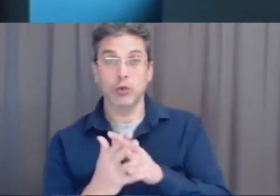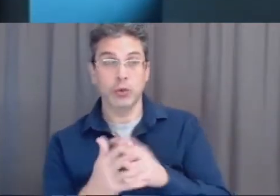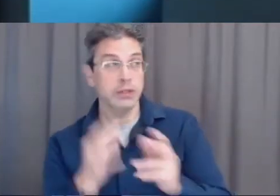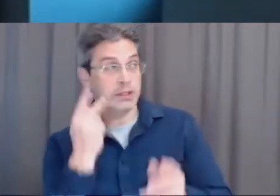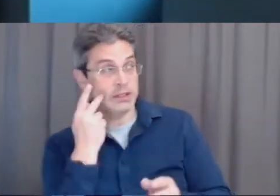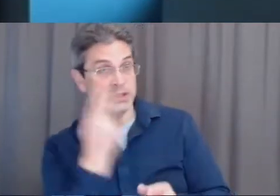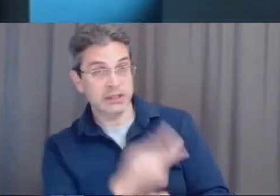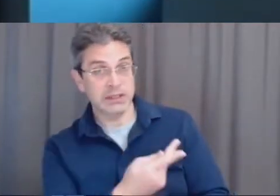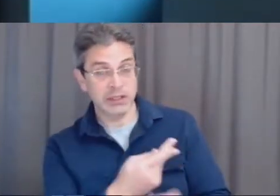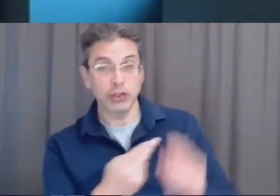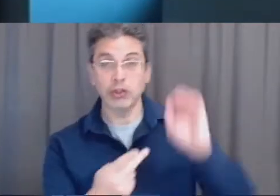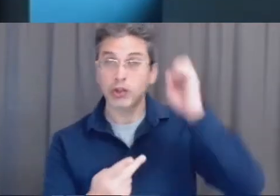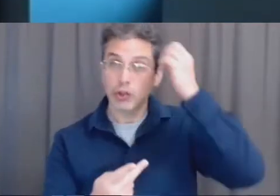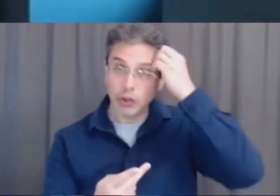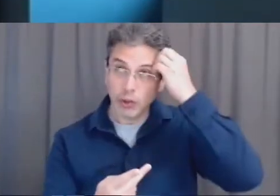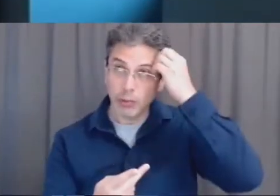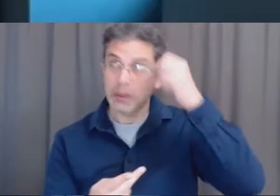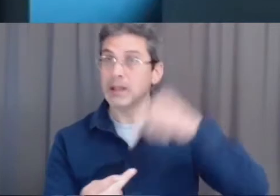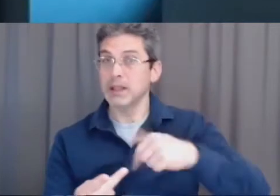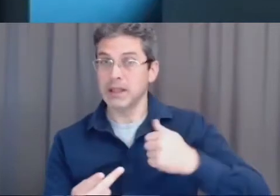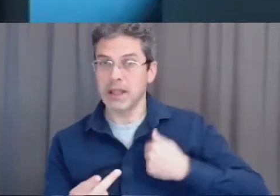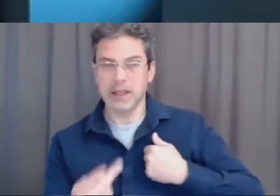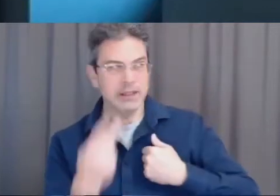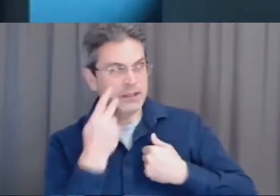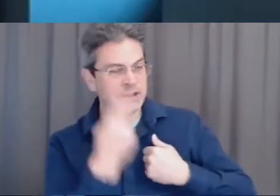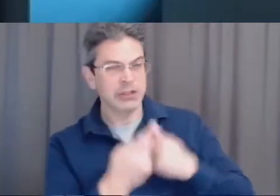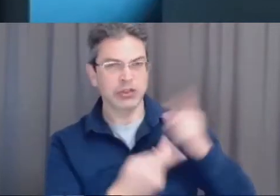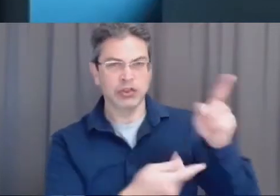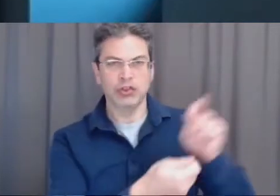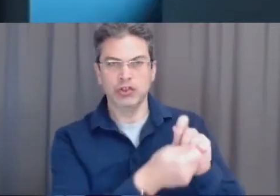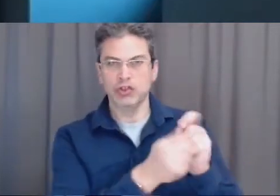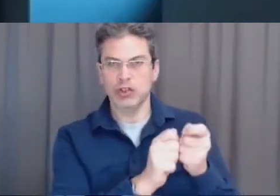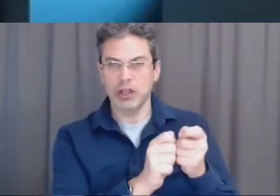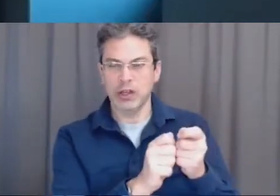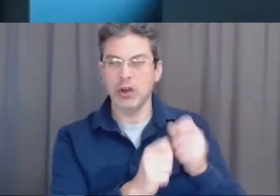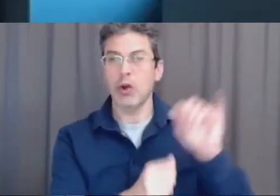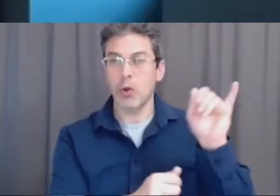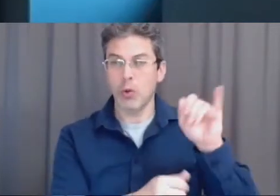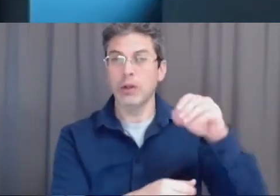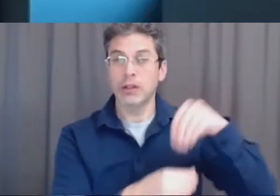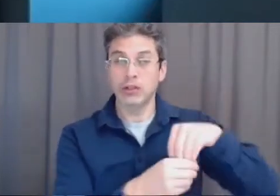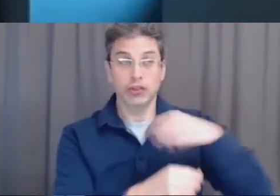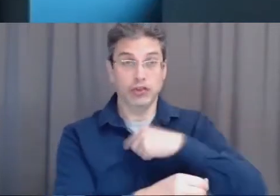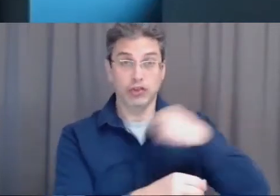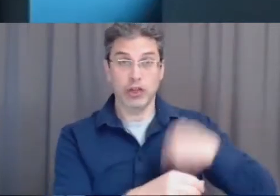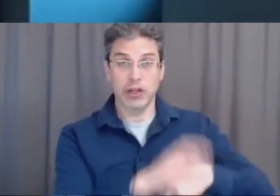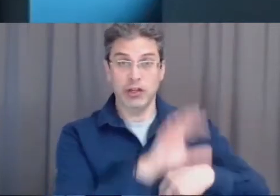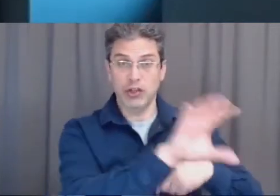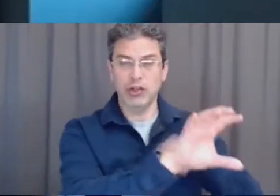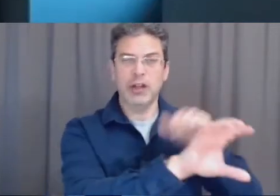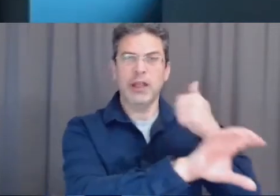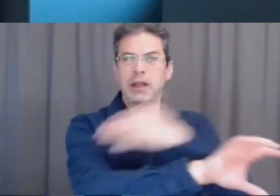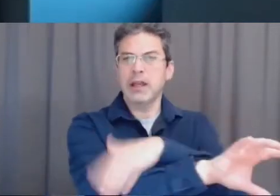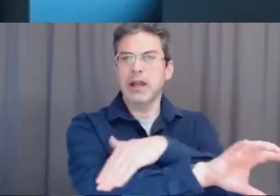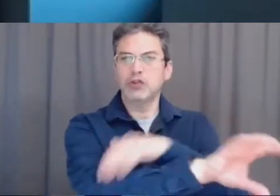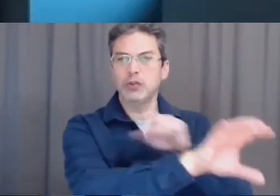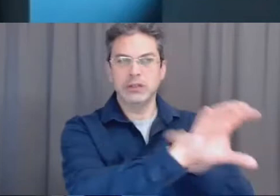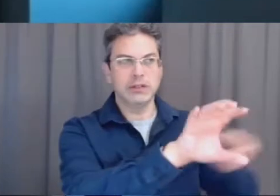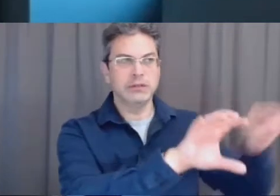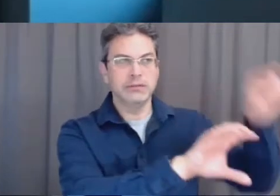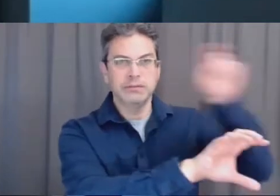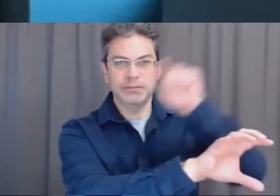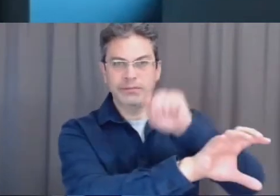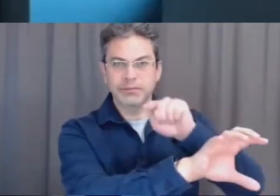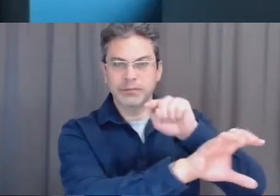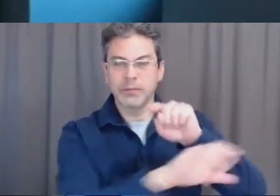in Europe, and in this country, and of course, in China's neighborhood. Still, there are